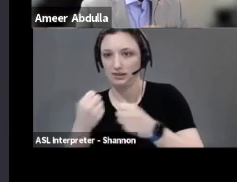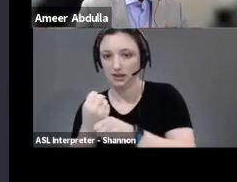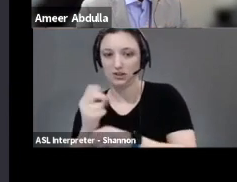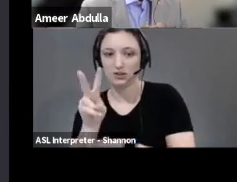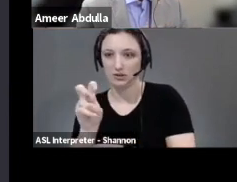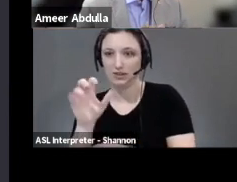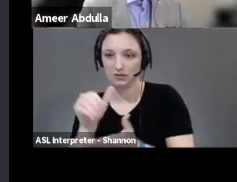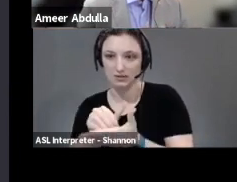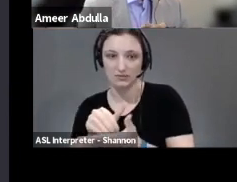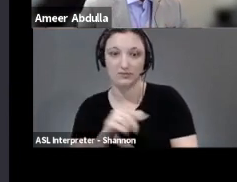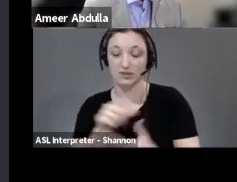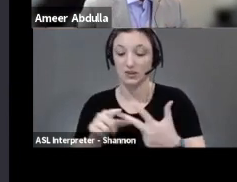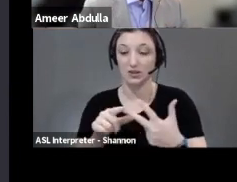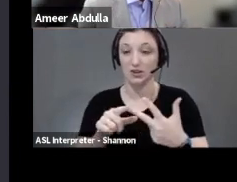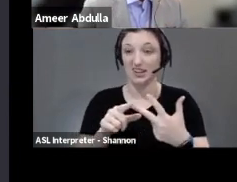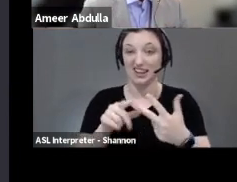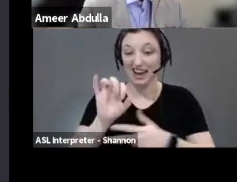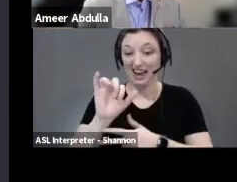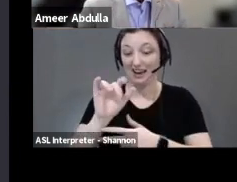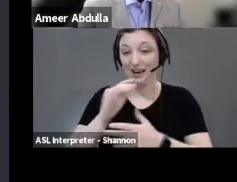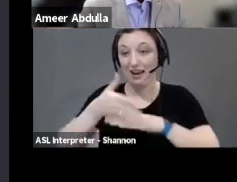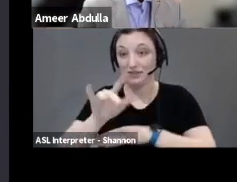be $130,000.